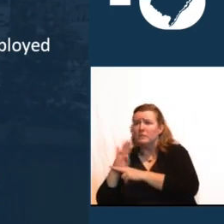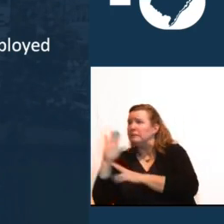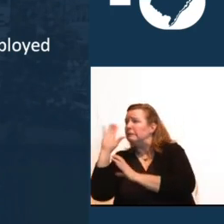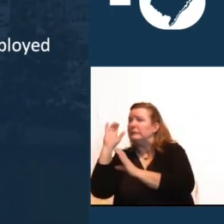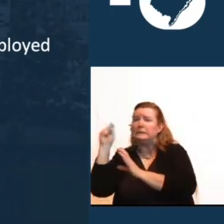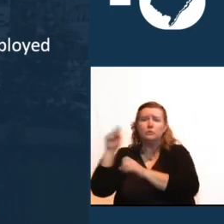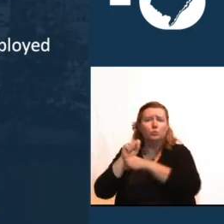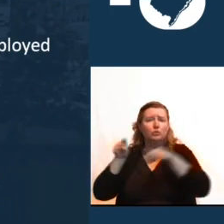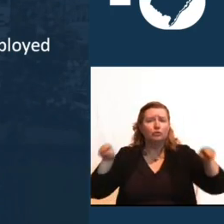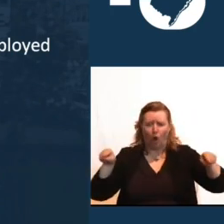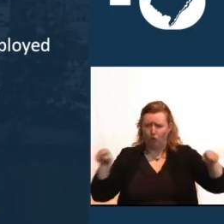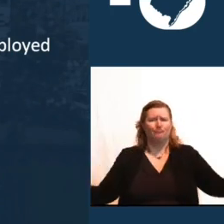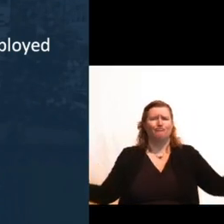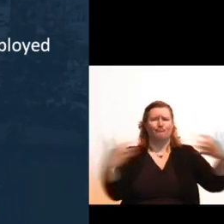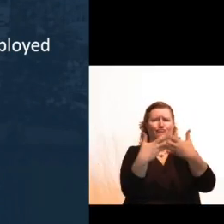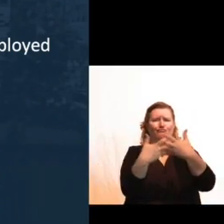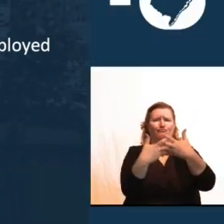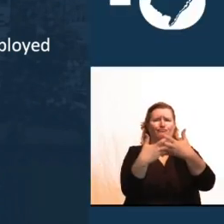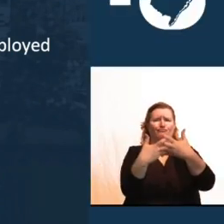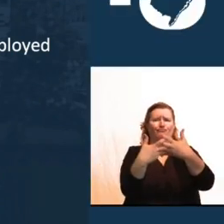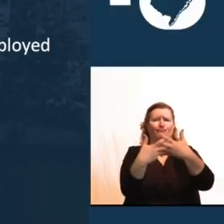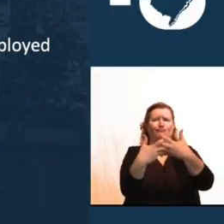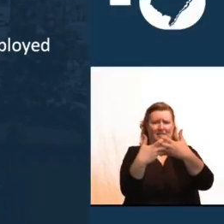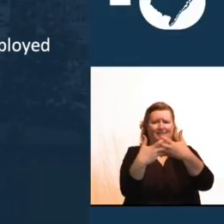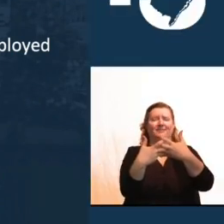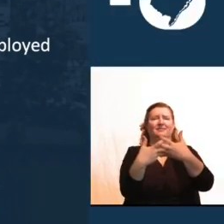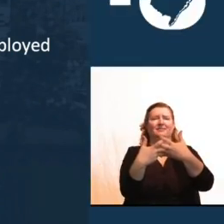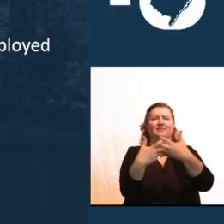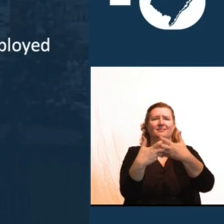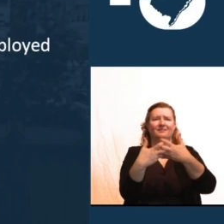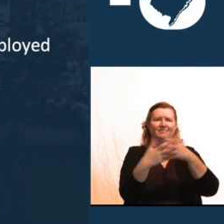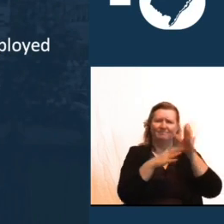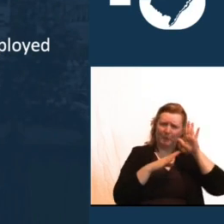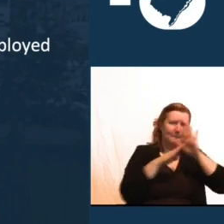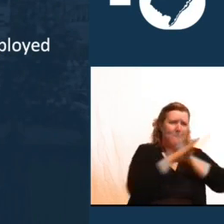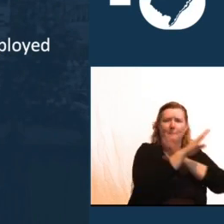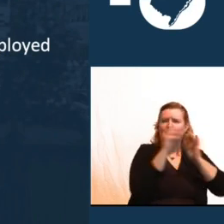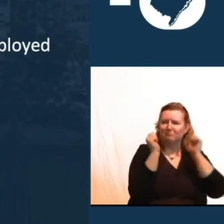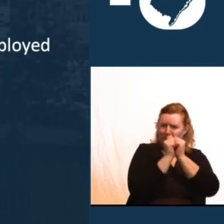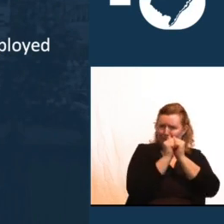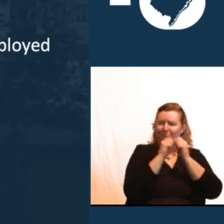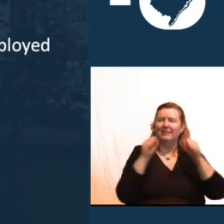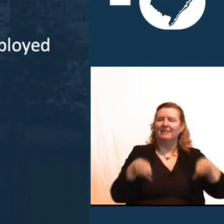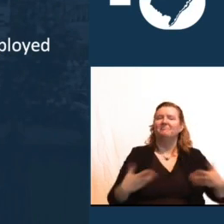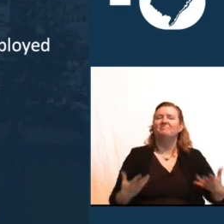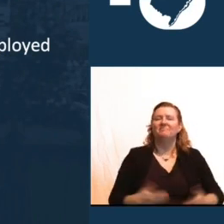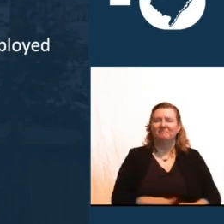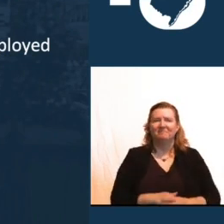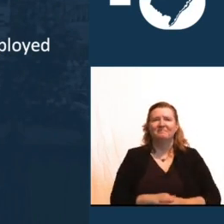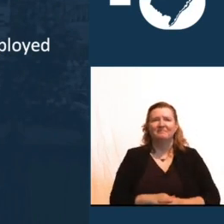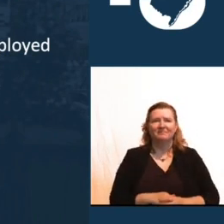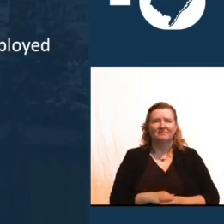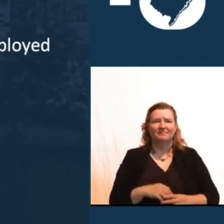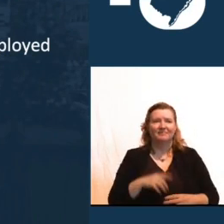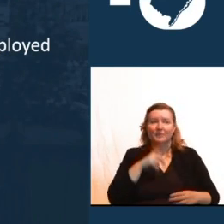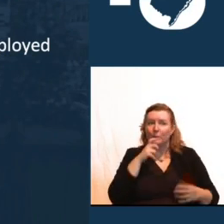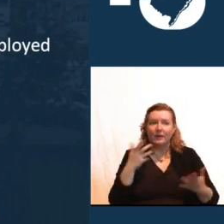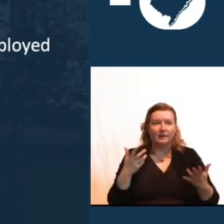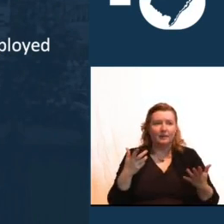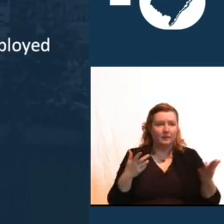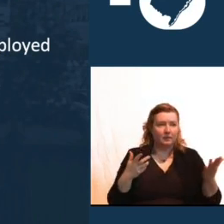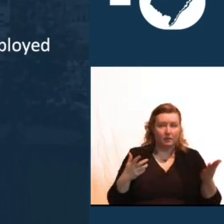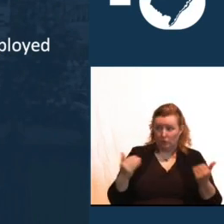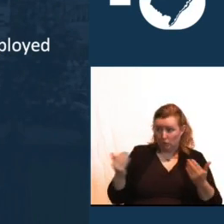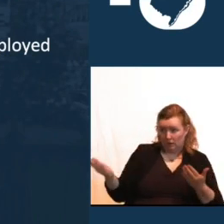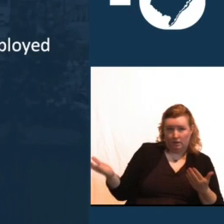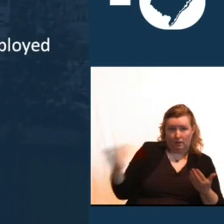economic recovery. Employers received up to $10,000 in wage subsidies to hire and train new employees,